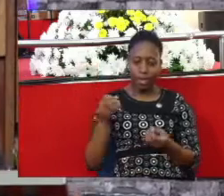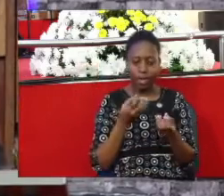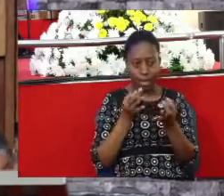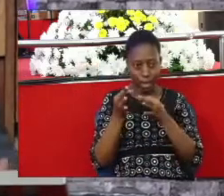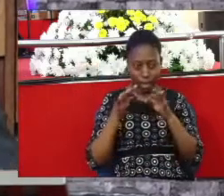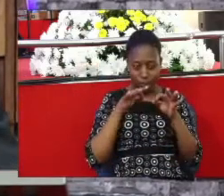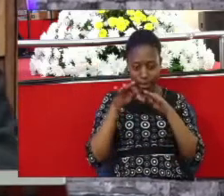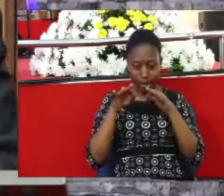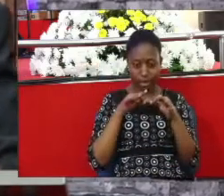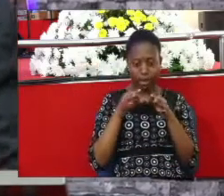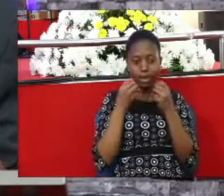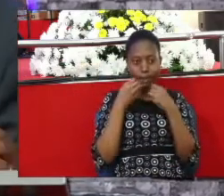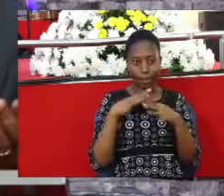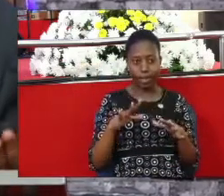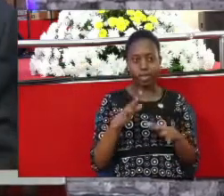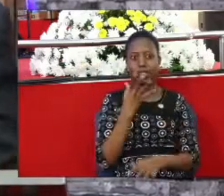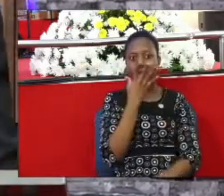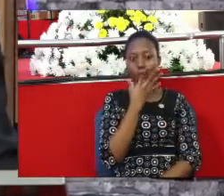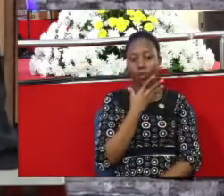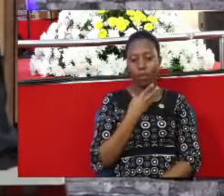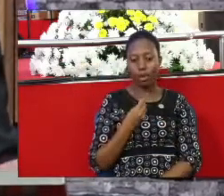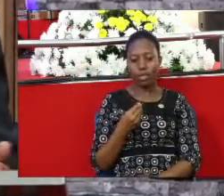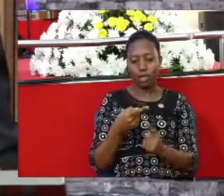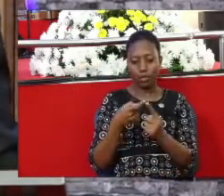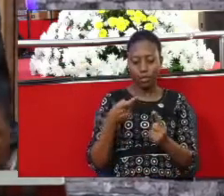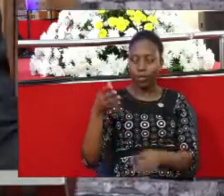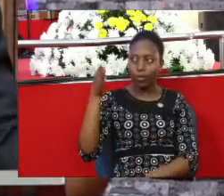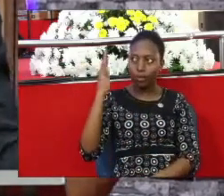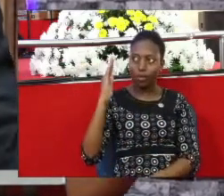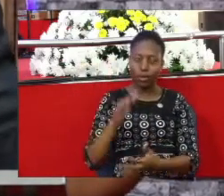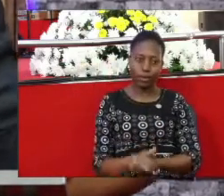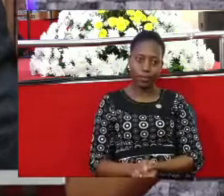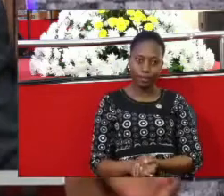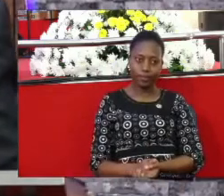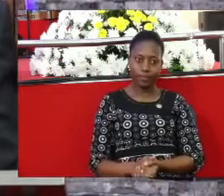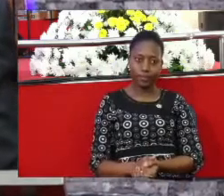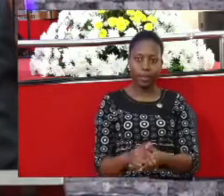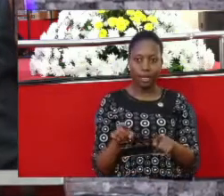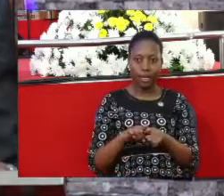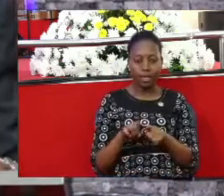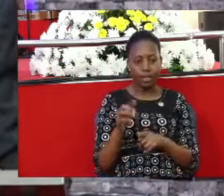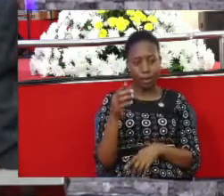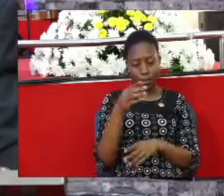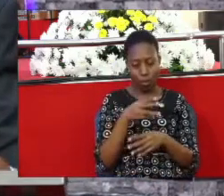wants. Actually, God bless me. And you know what you want God to bless you with. And then you want him to fill in the gaps.